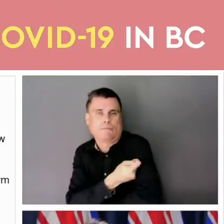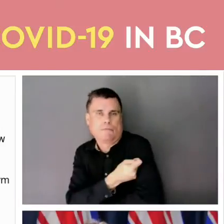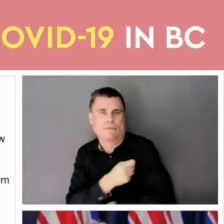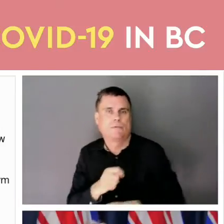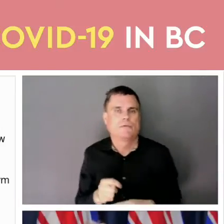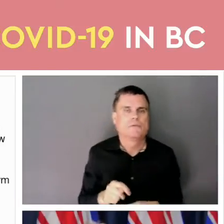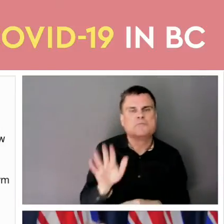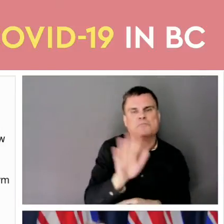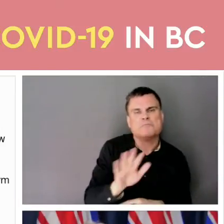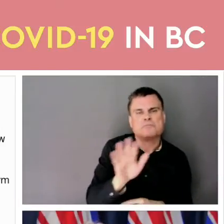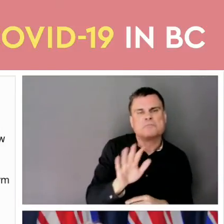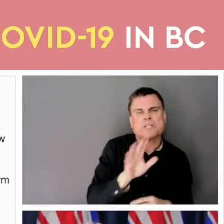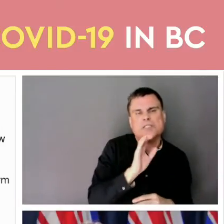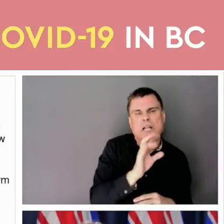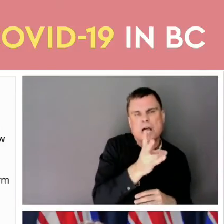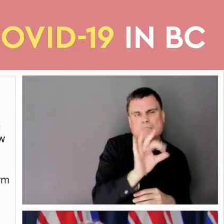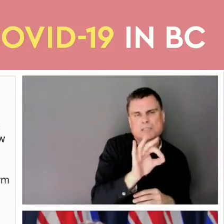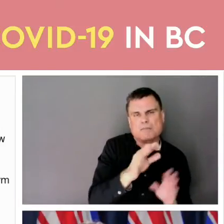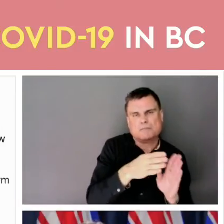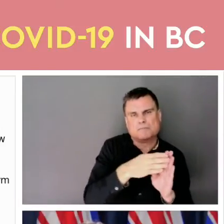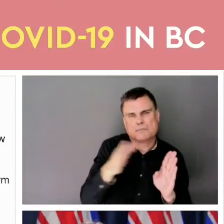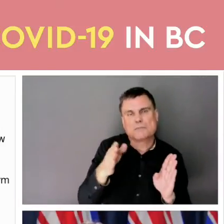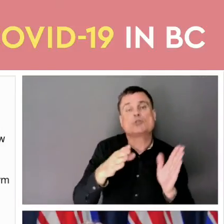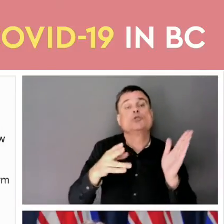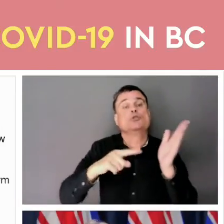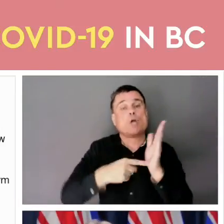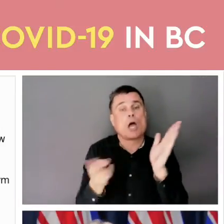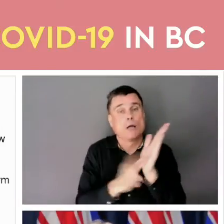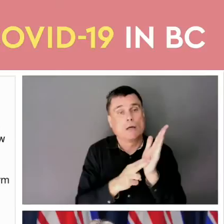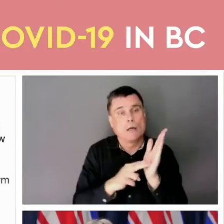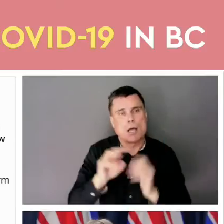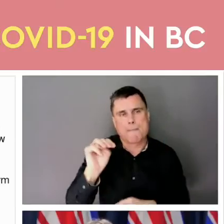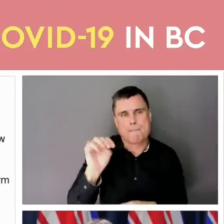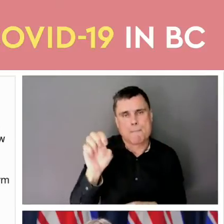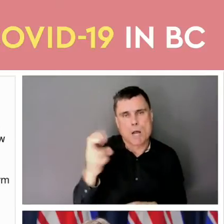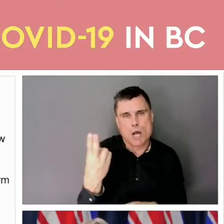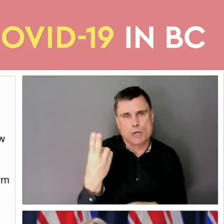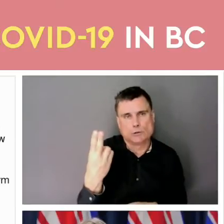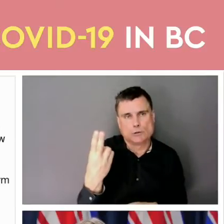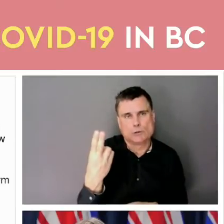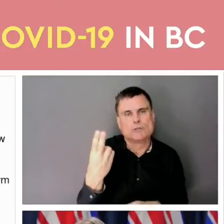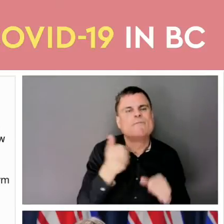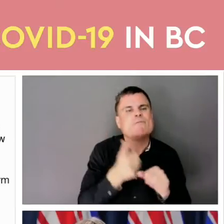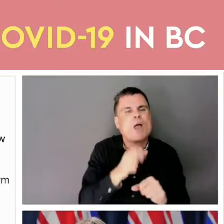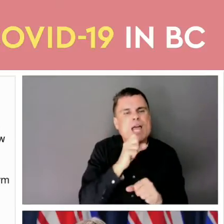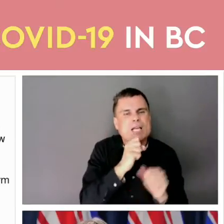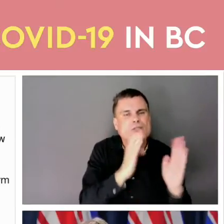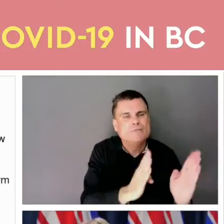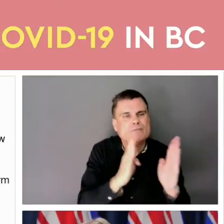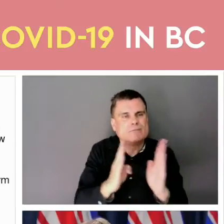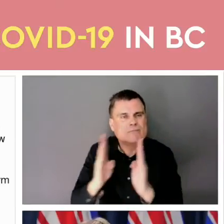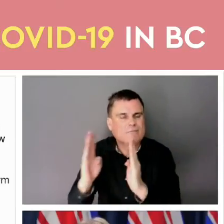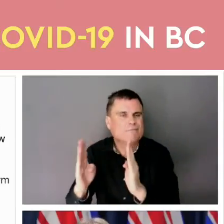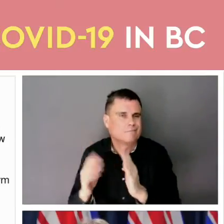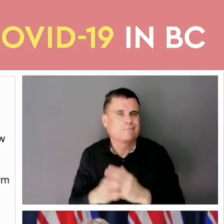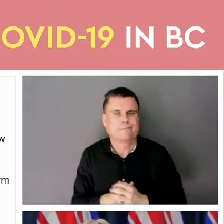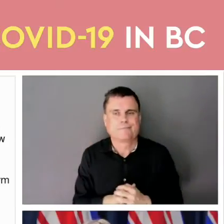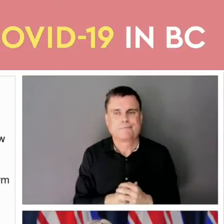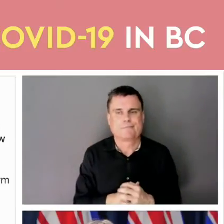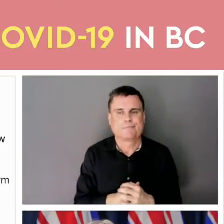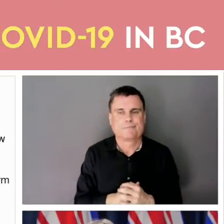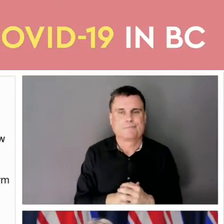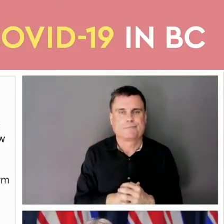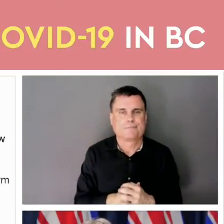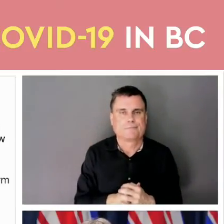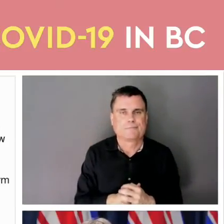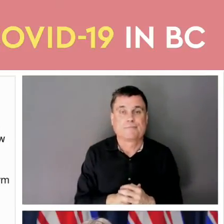start that, therefore, in March 2021. And because not everybody, and especially in our older age group, we have a lot of